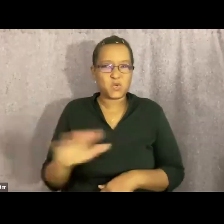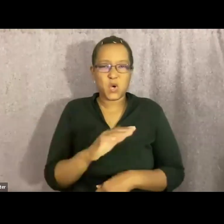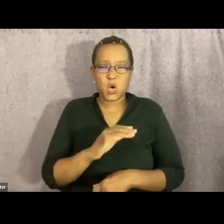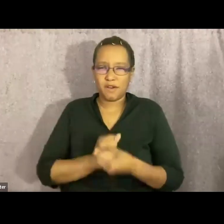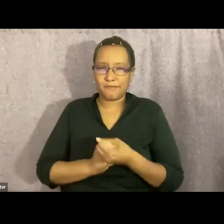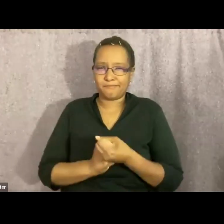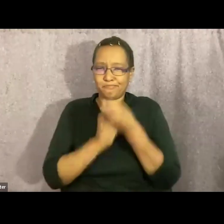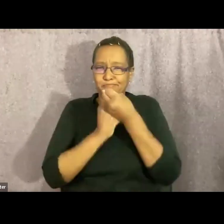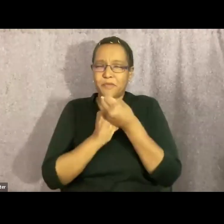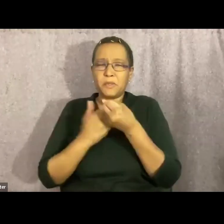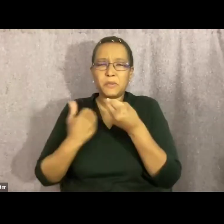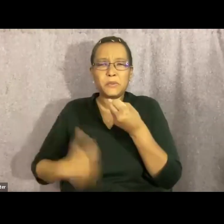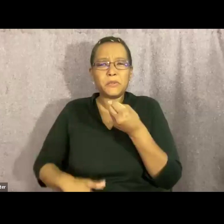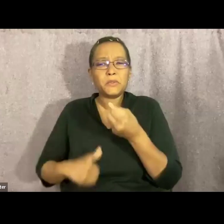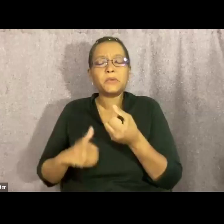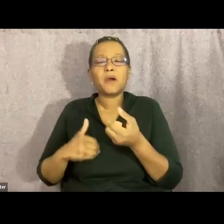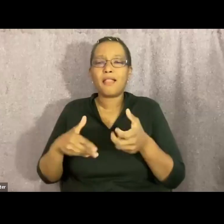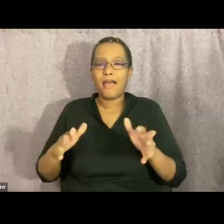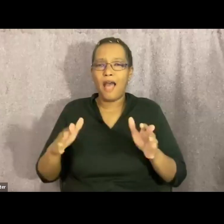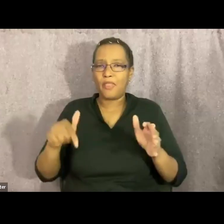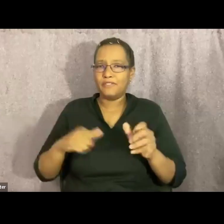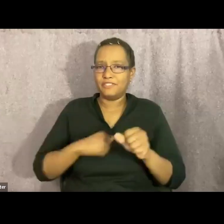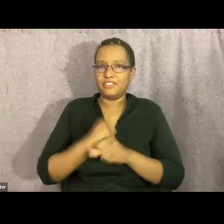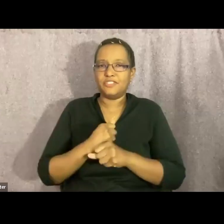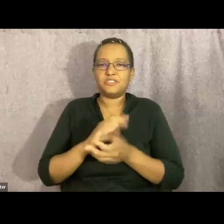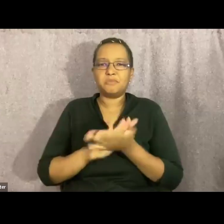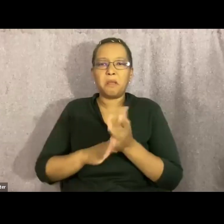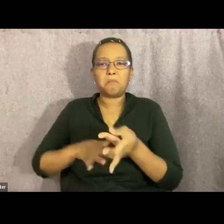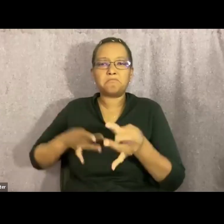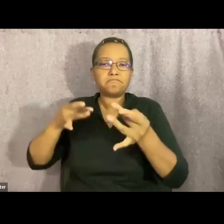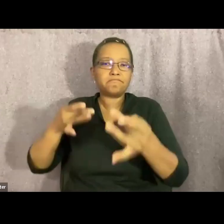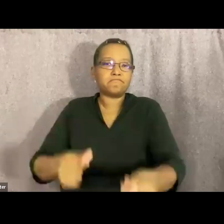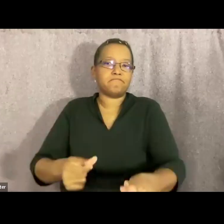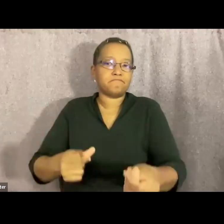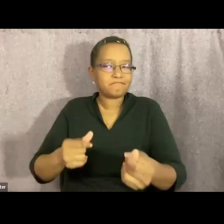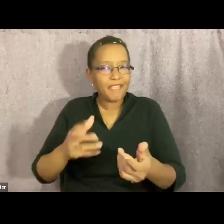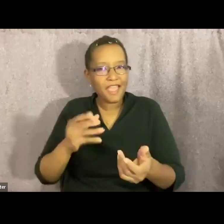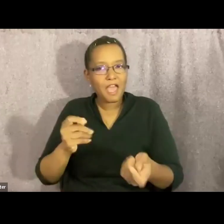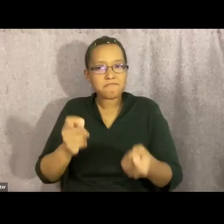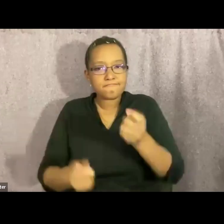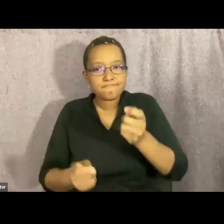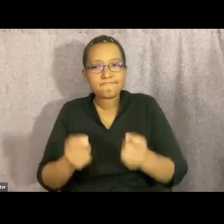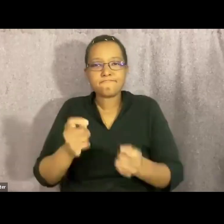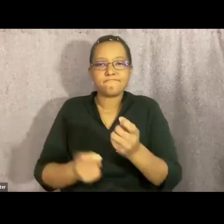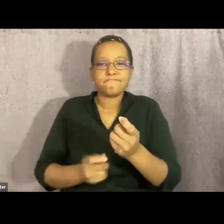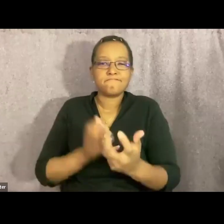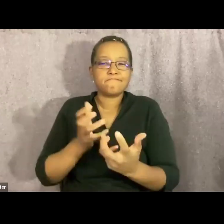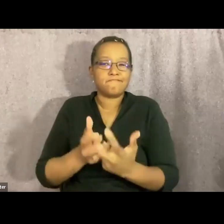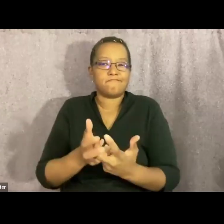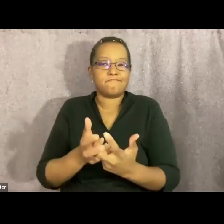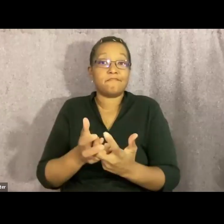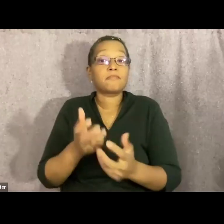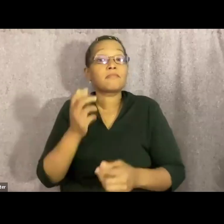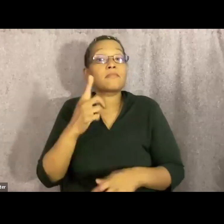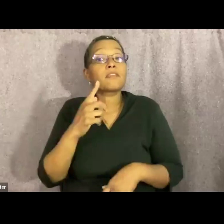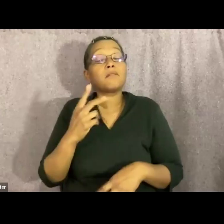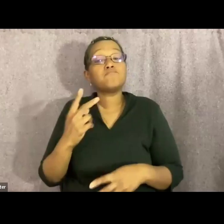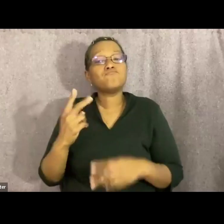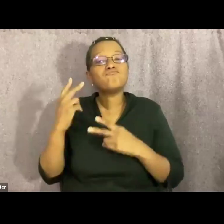would not have been as seamless and adaptive as it was. Reflecting on last